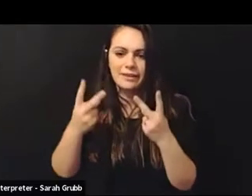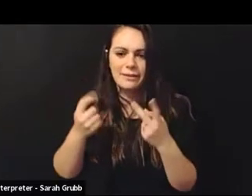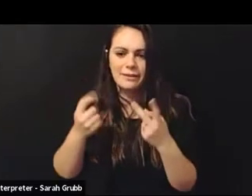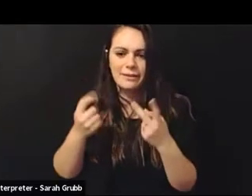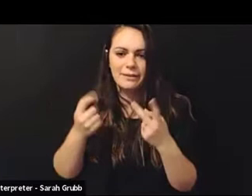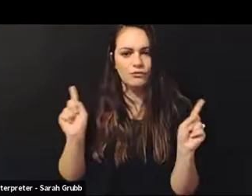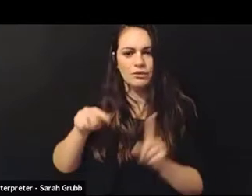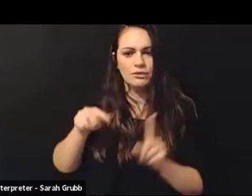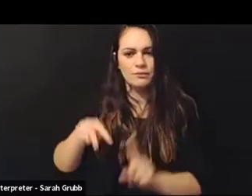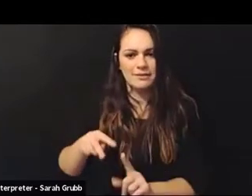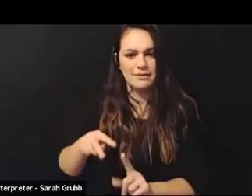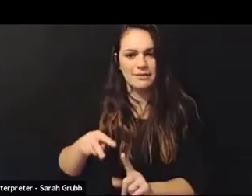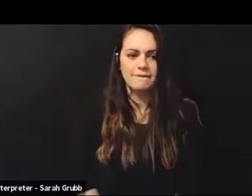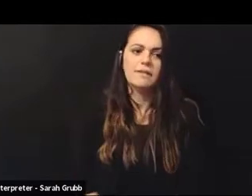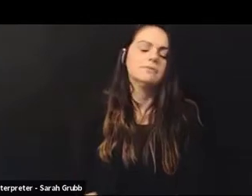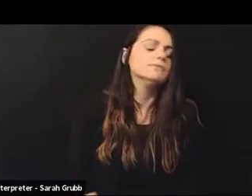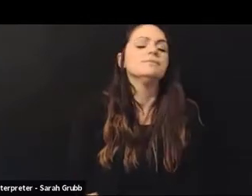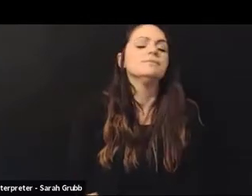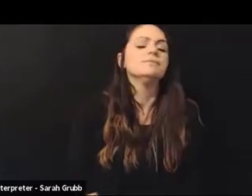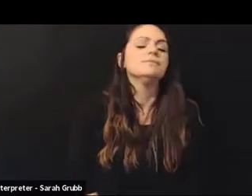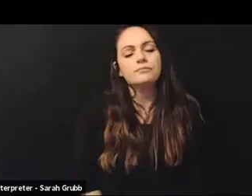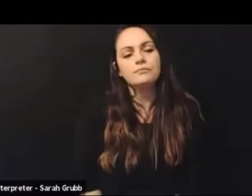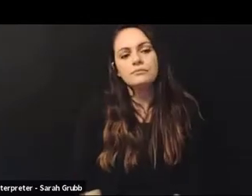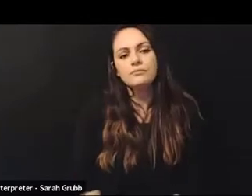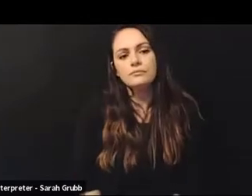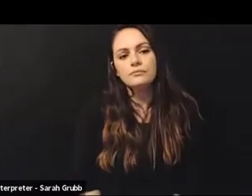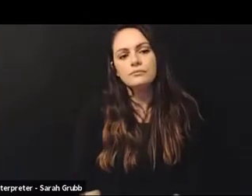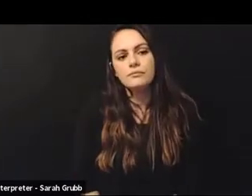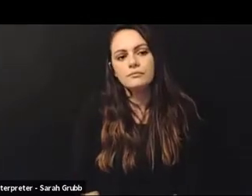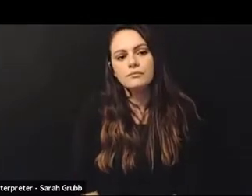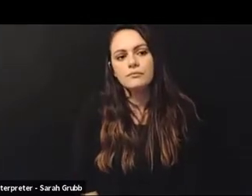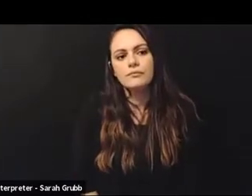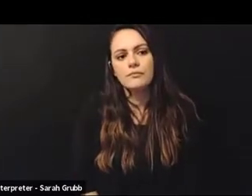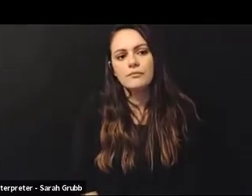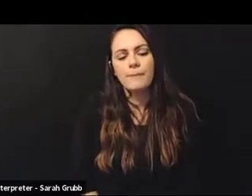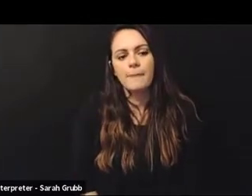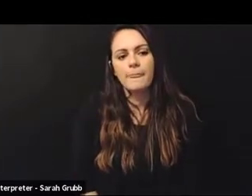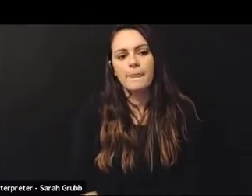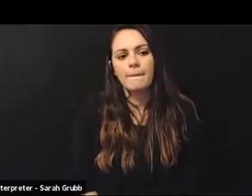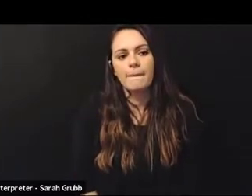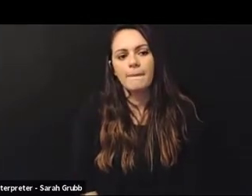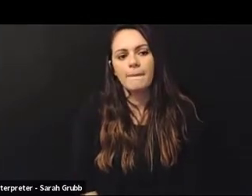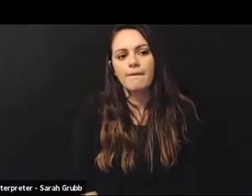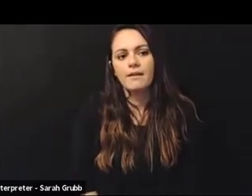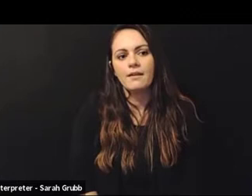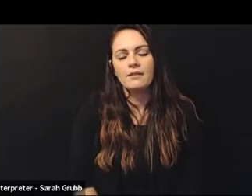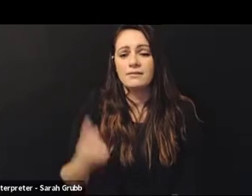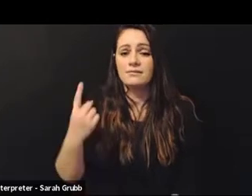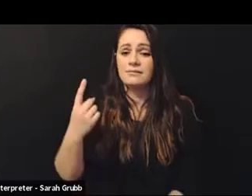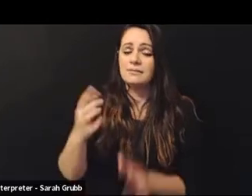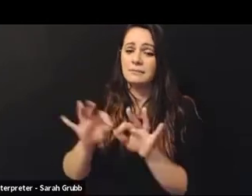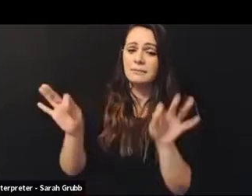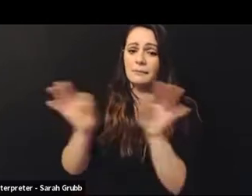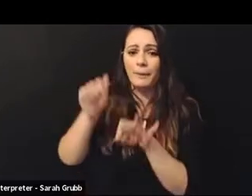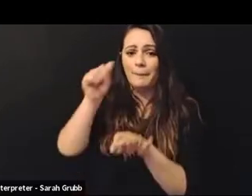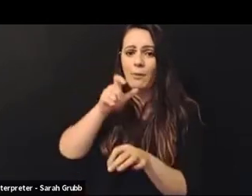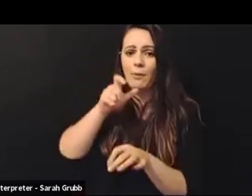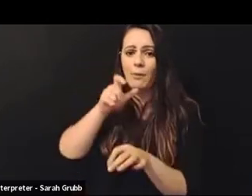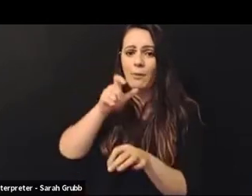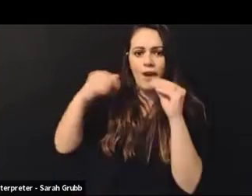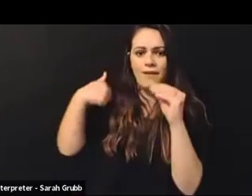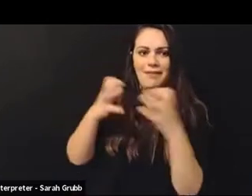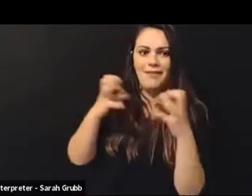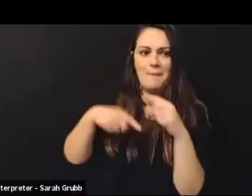So someone who taught us a lot about this in the field of deafblindness is Jan van Dyck. Certainly, you